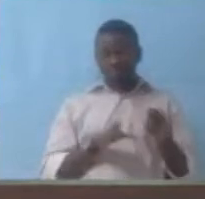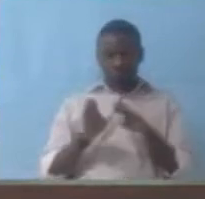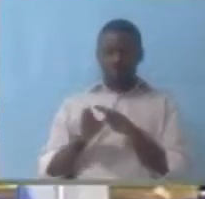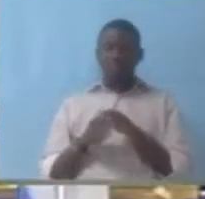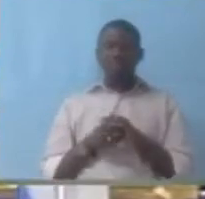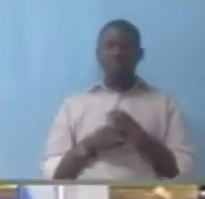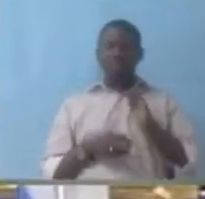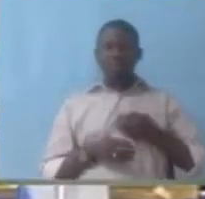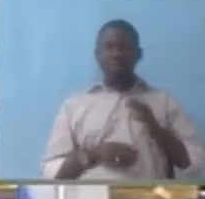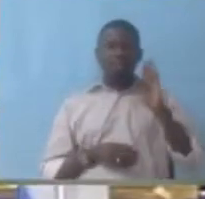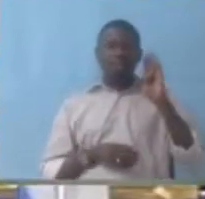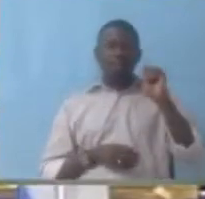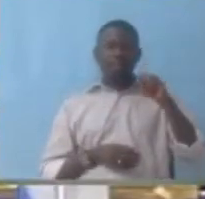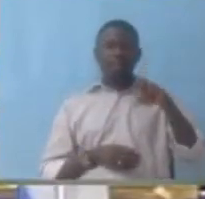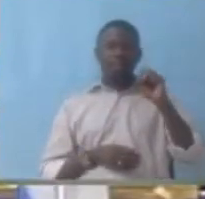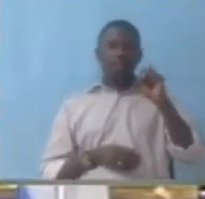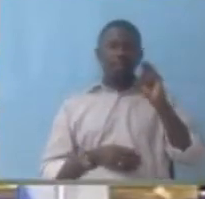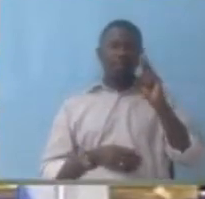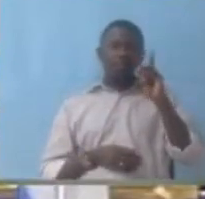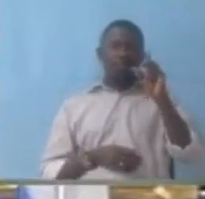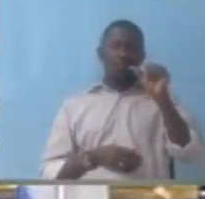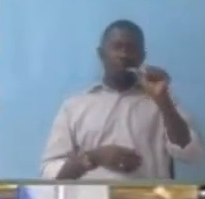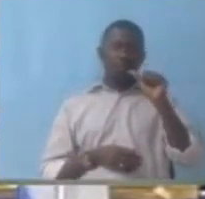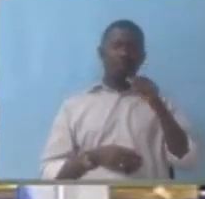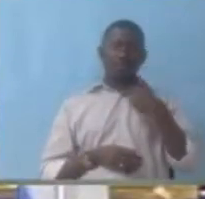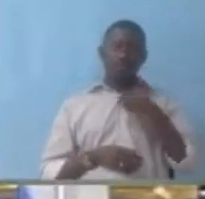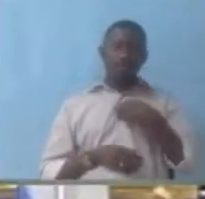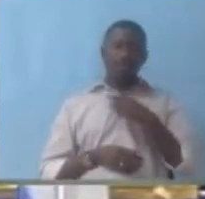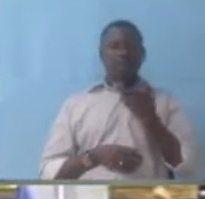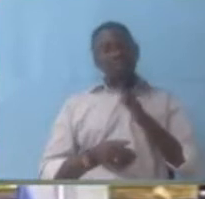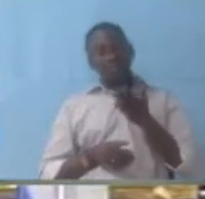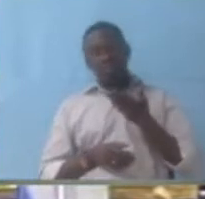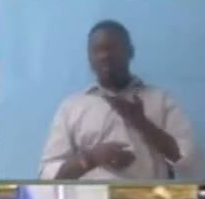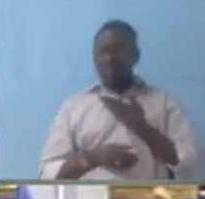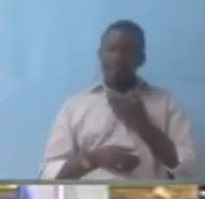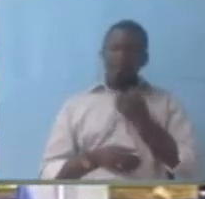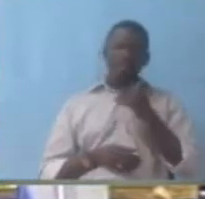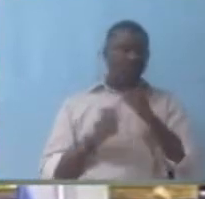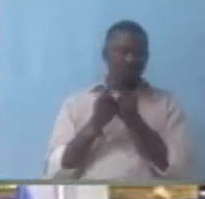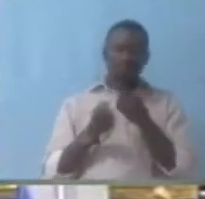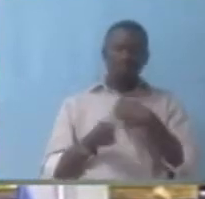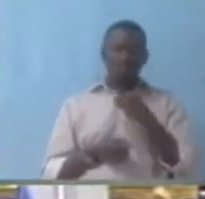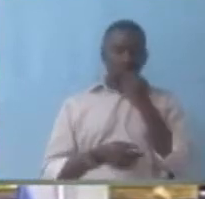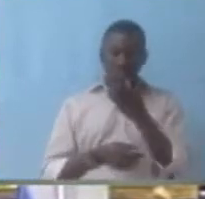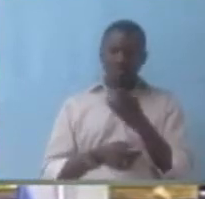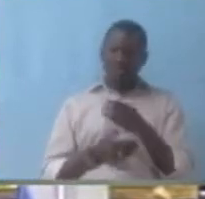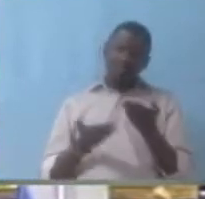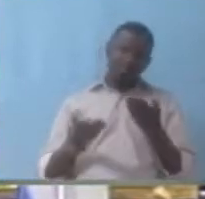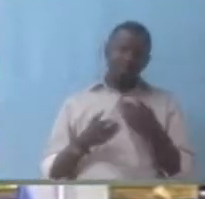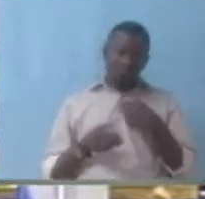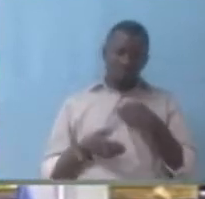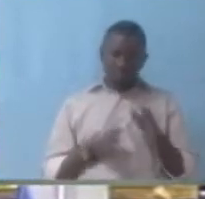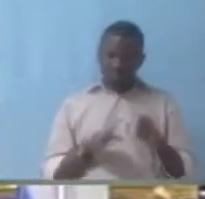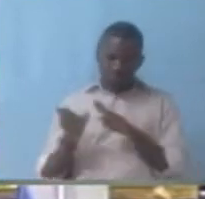I will move on, Mrs. Bensuda, unless you have something else to say. I'll move on to the next point. Be continue la for now to refend we bulumia left coming